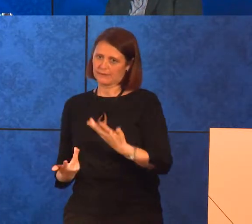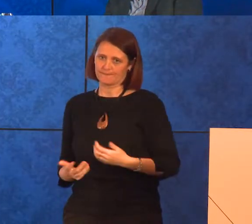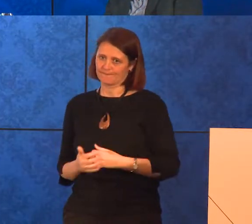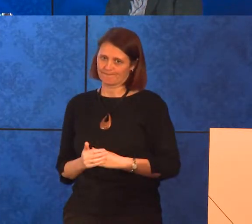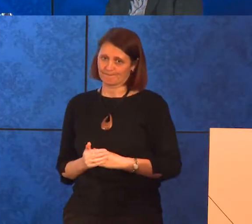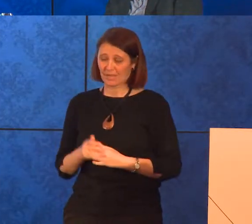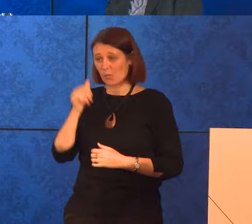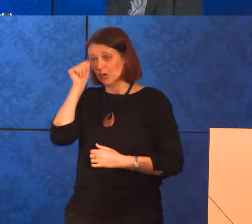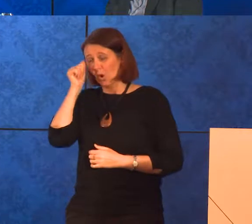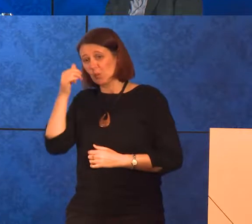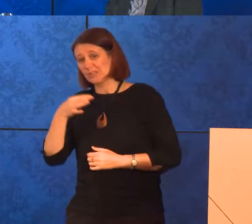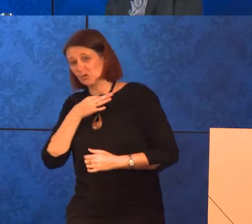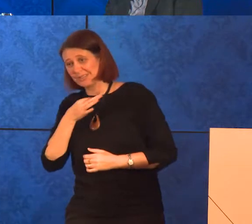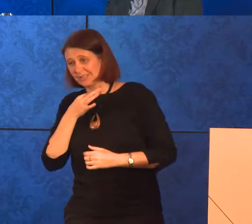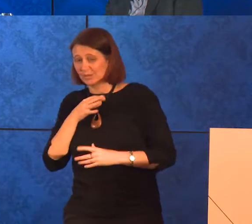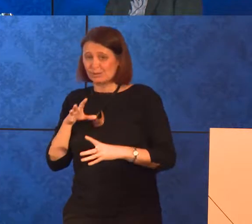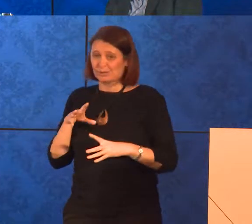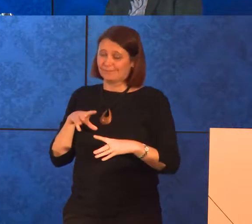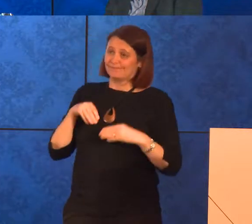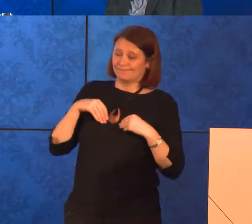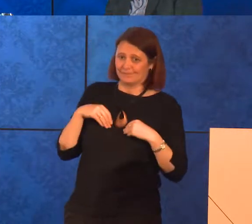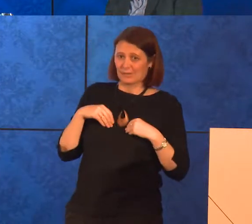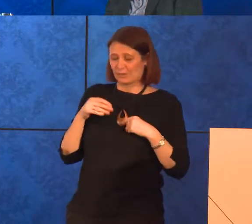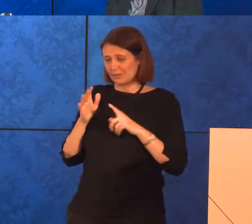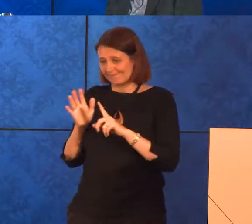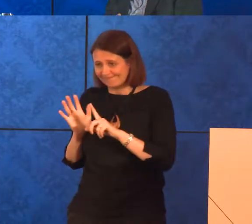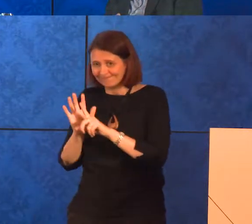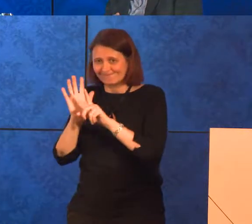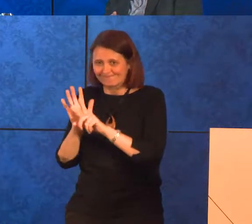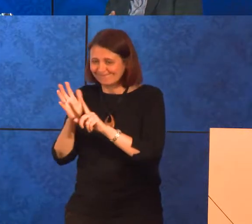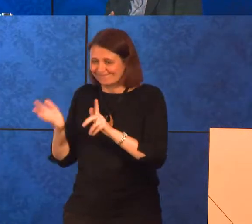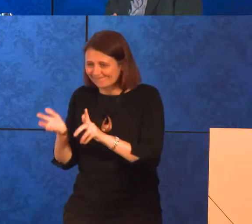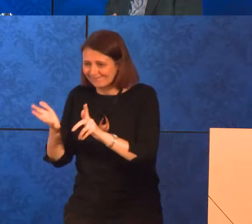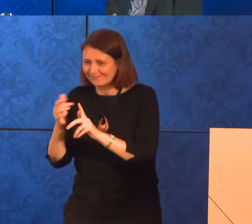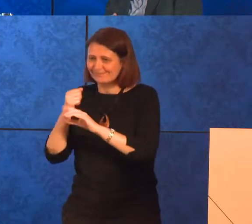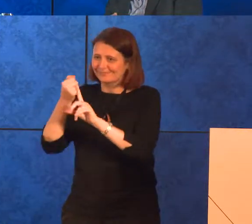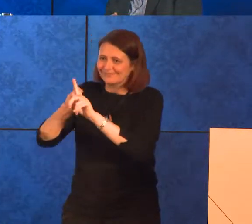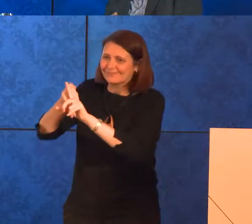And we know that that's a risk that we take with pushing campaigns like this forward.